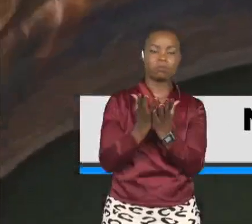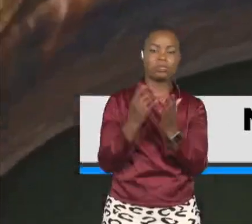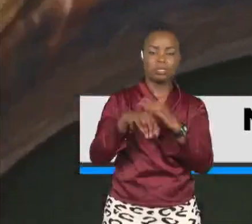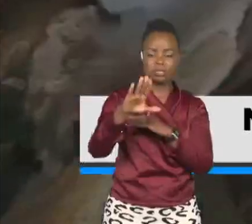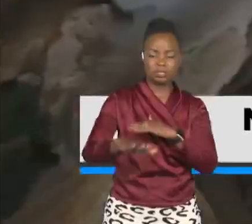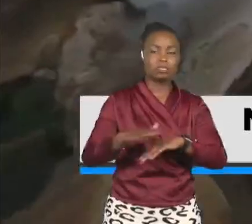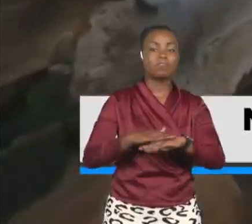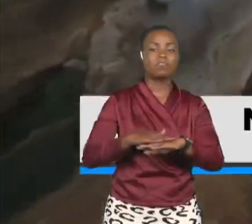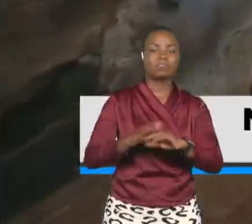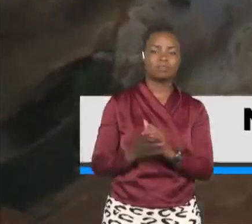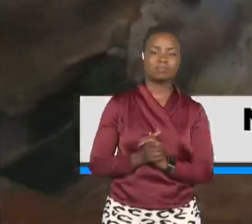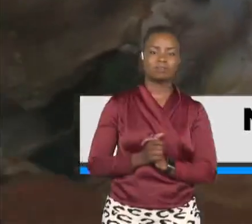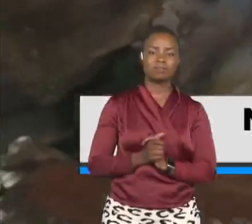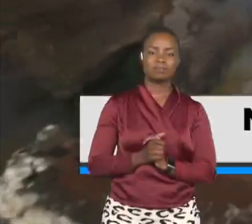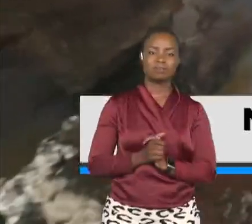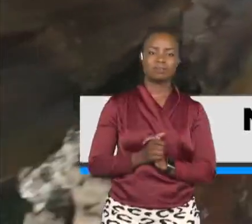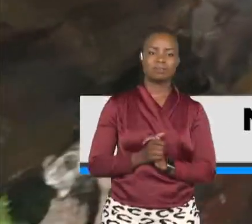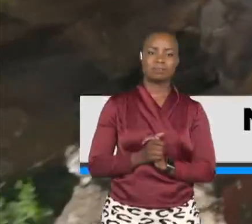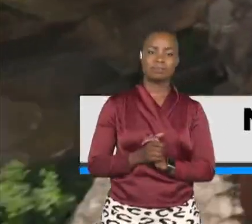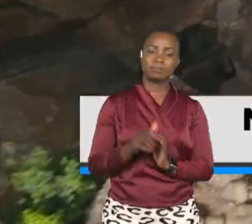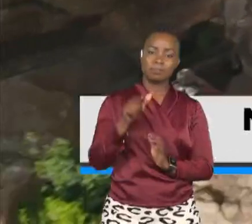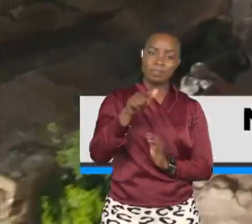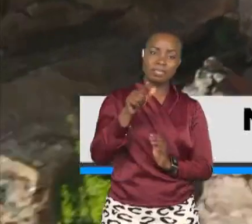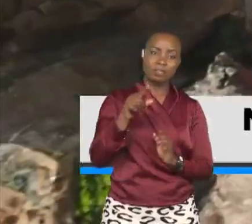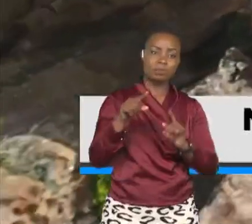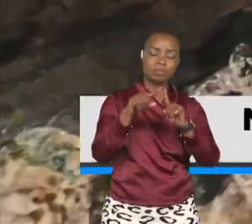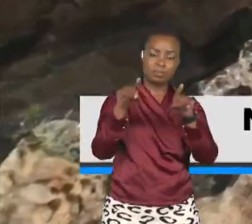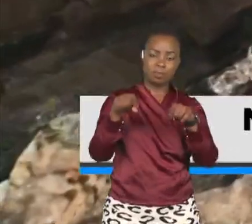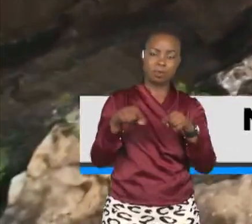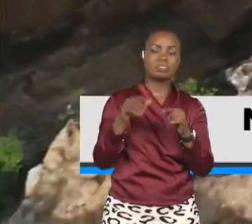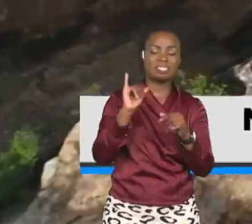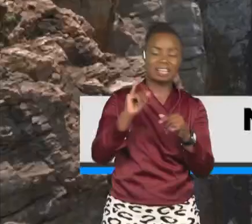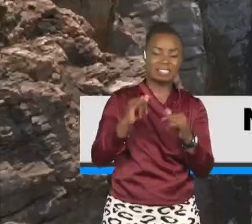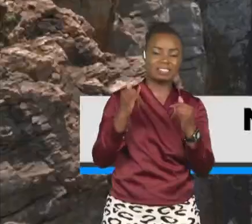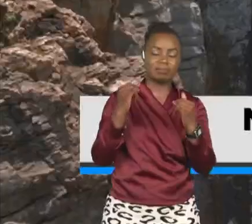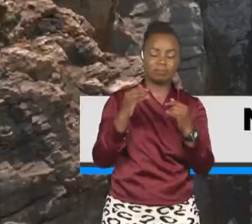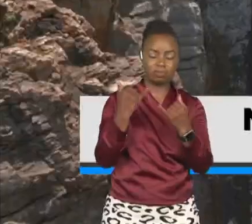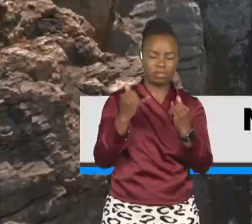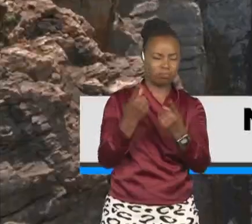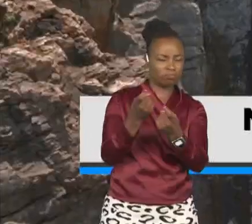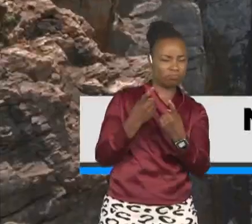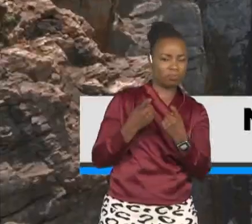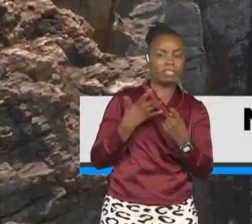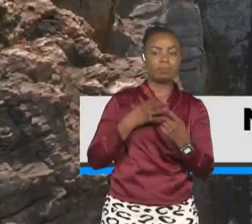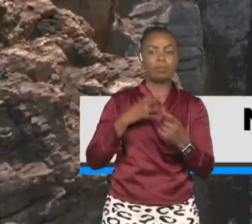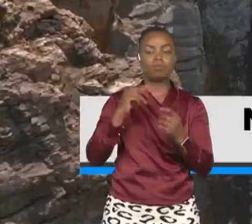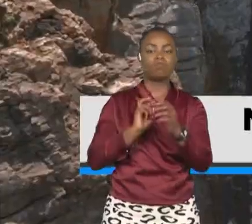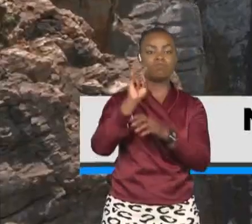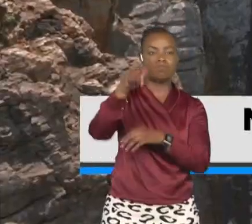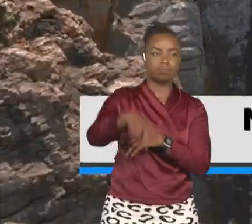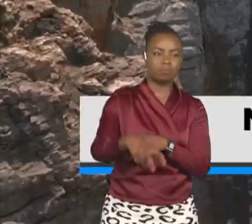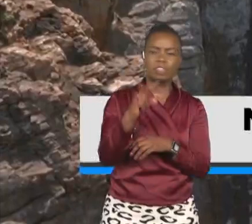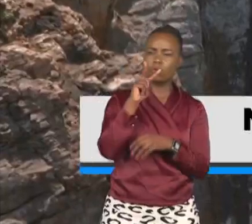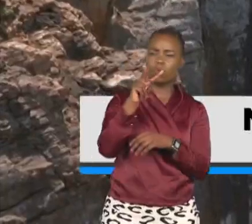South Africa. It was the bog's lack of potholes that attracted the cliff divers' attention most during their quest for untouched